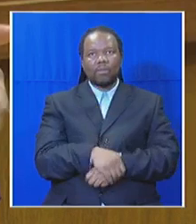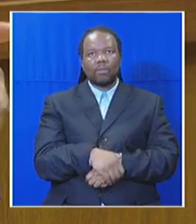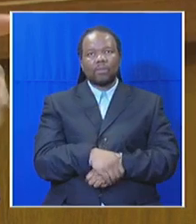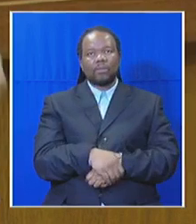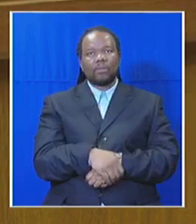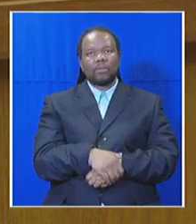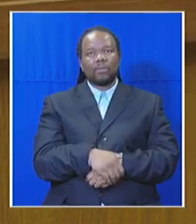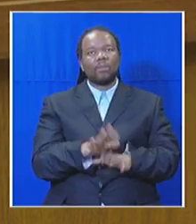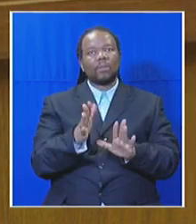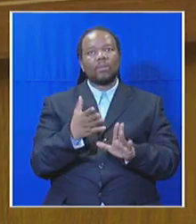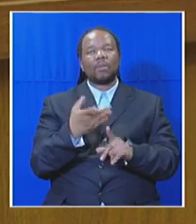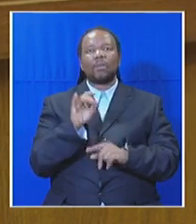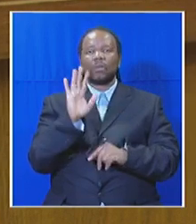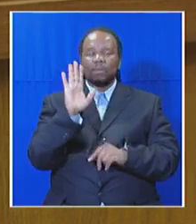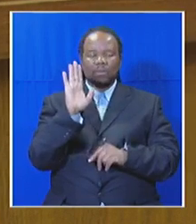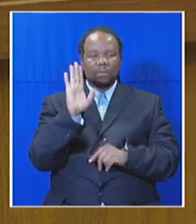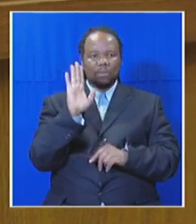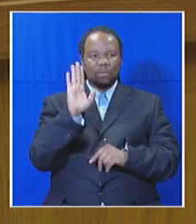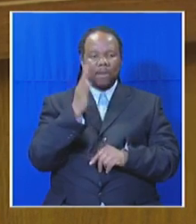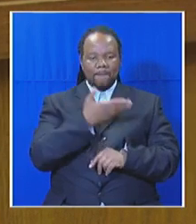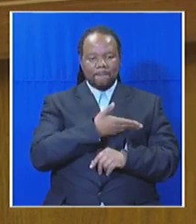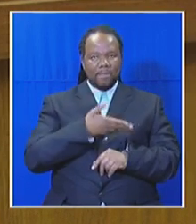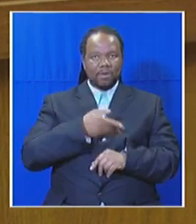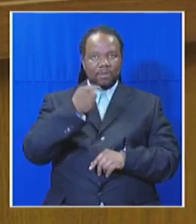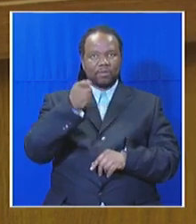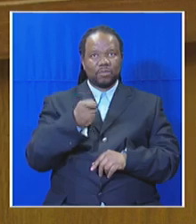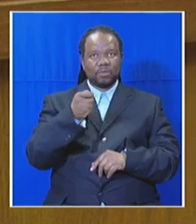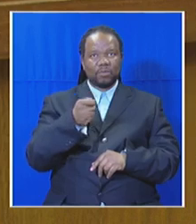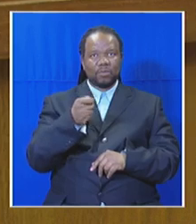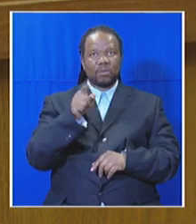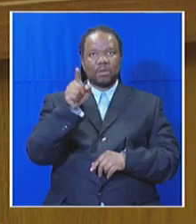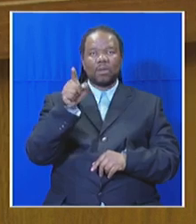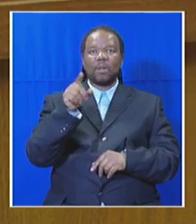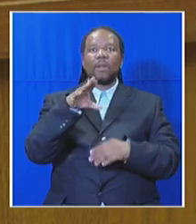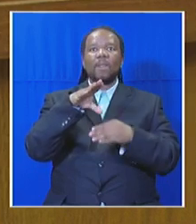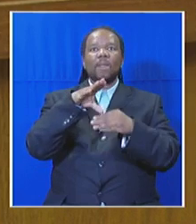Can you just continue listening? Madam Speaker, I'm talking to the members who are talking.